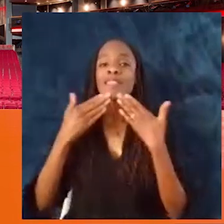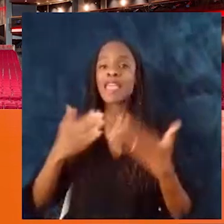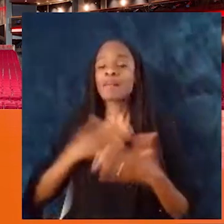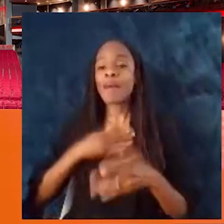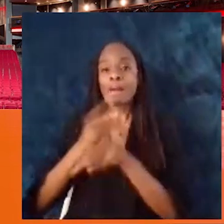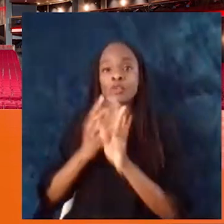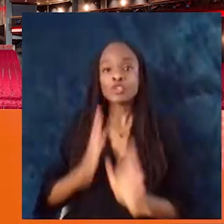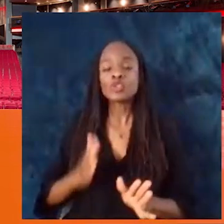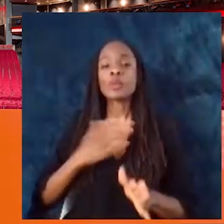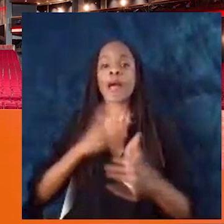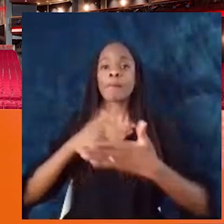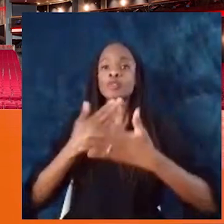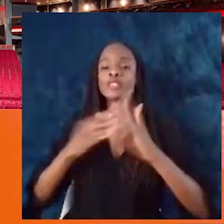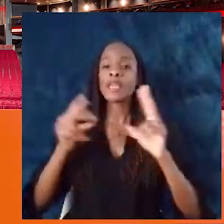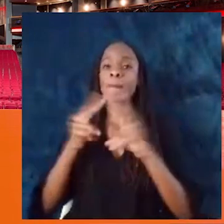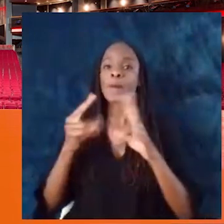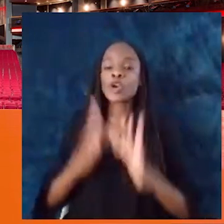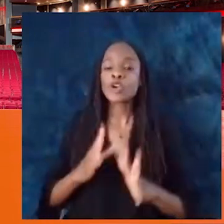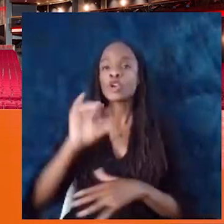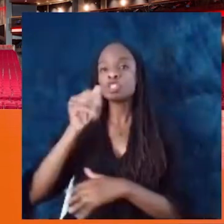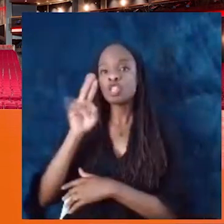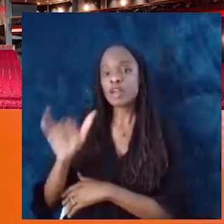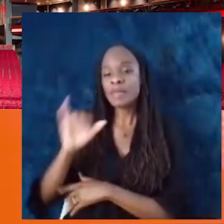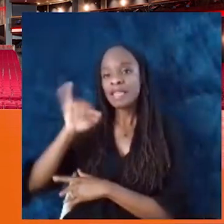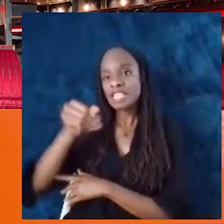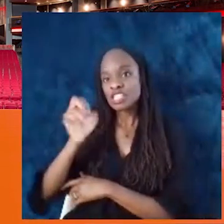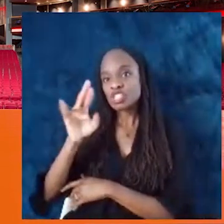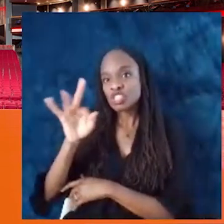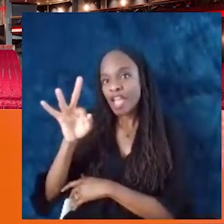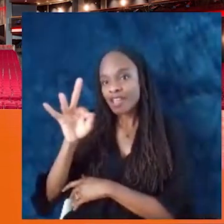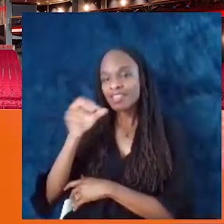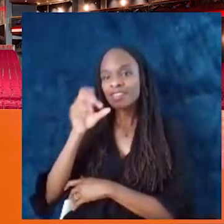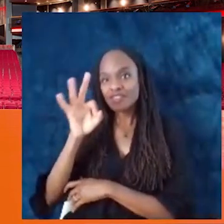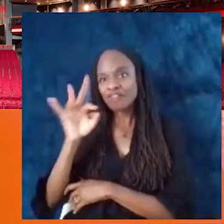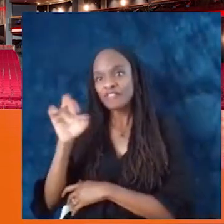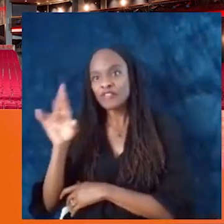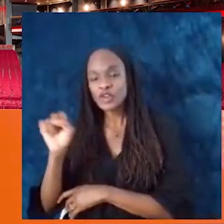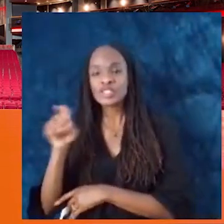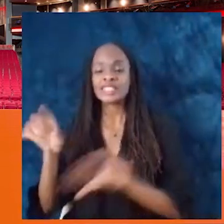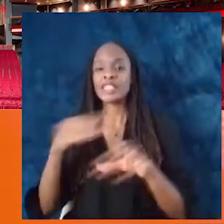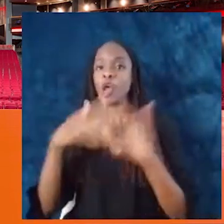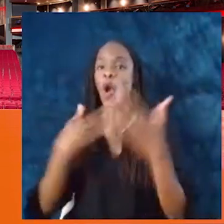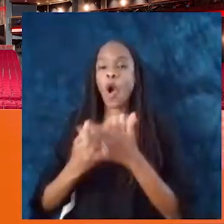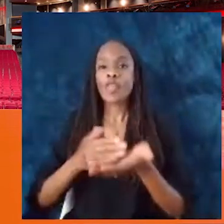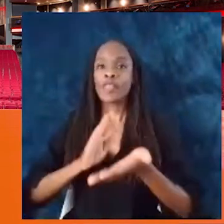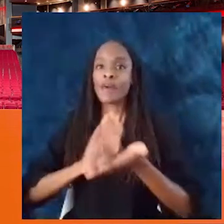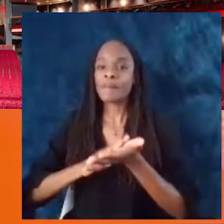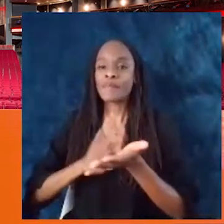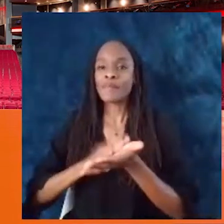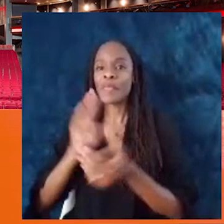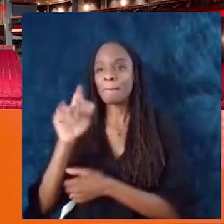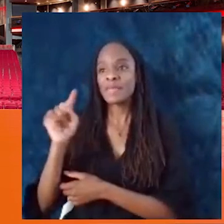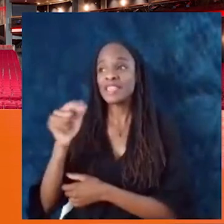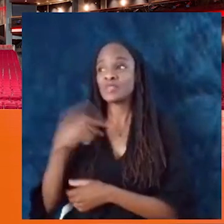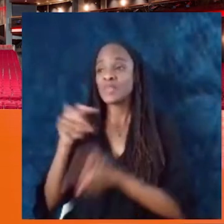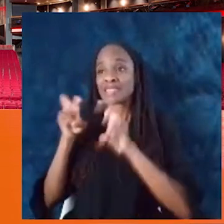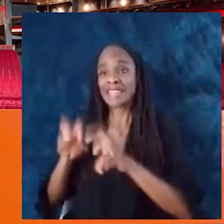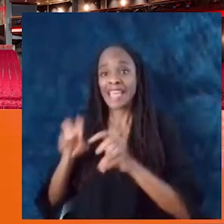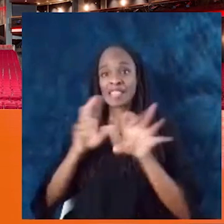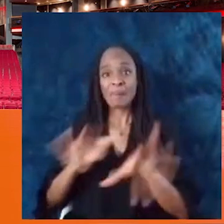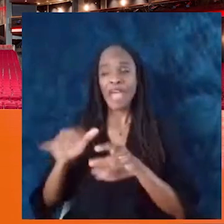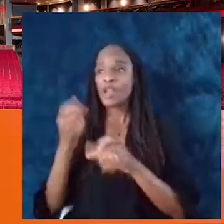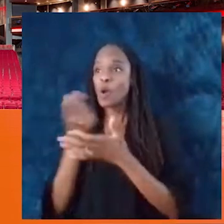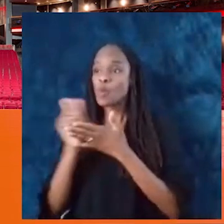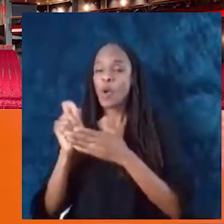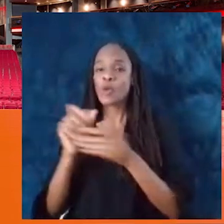music partner, Jeremy Jeffers, who did all the beats. We sat down at a piano and wrote together. So thank you so much. This is for